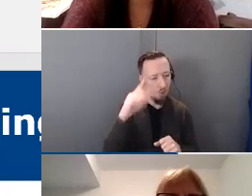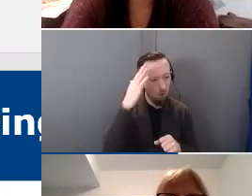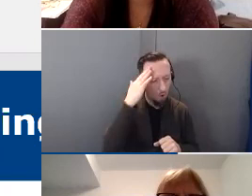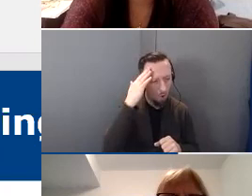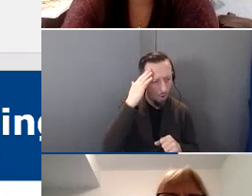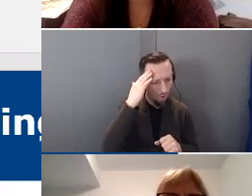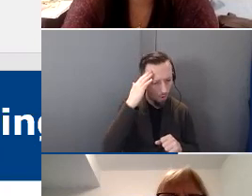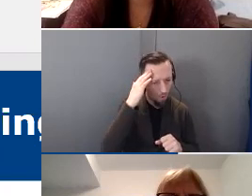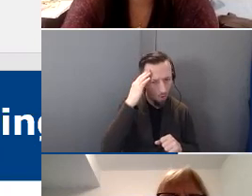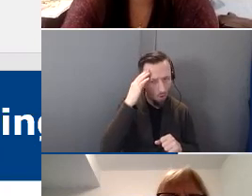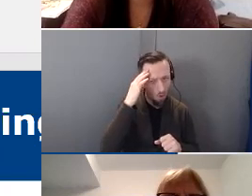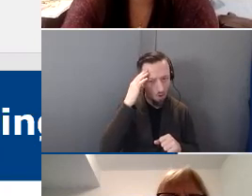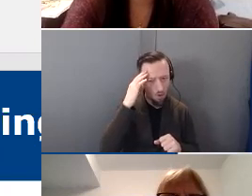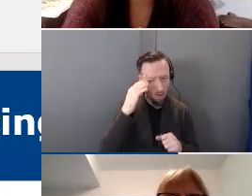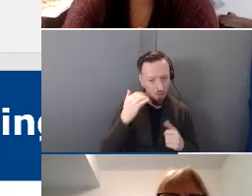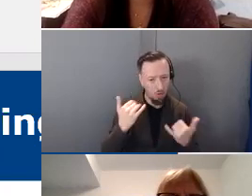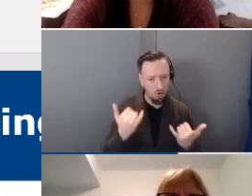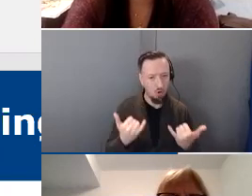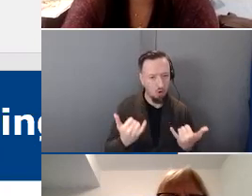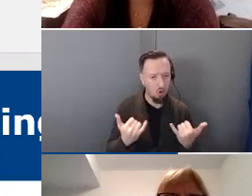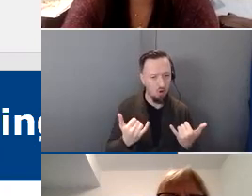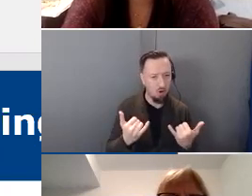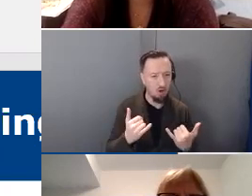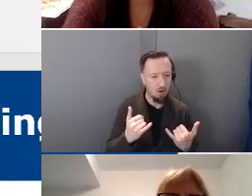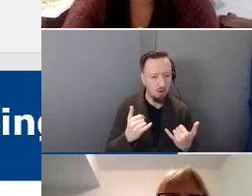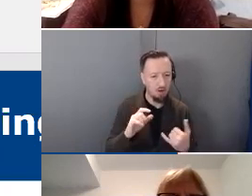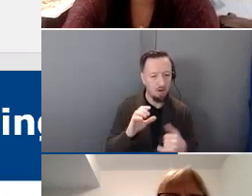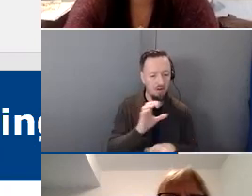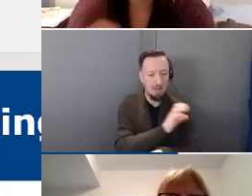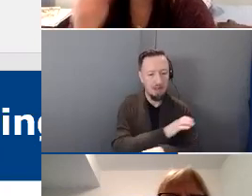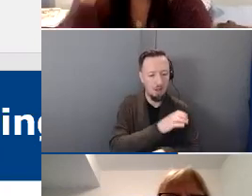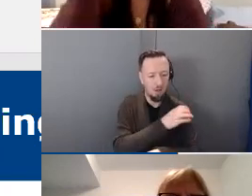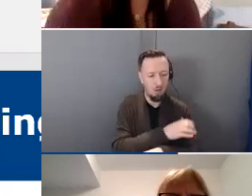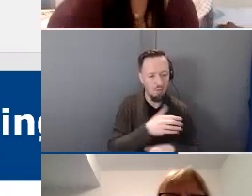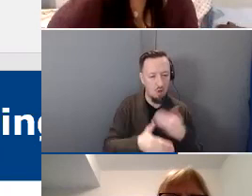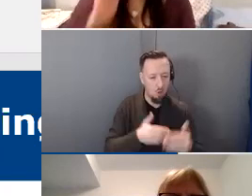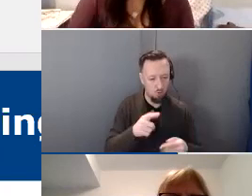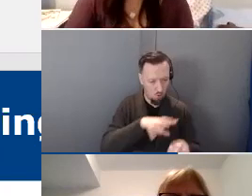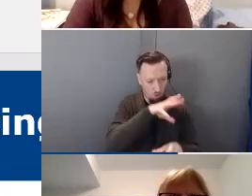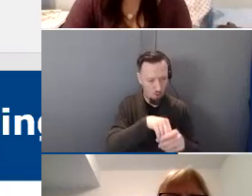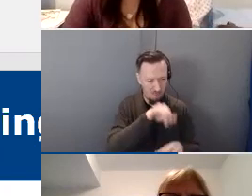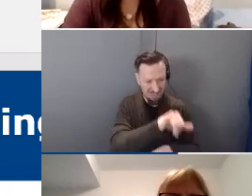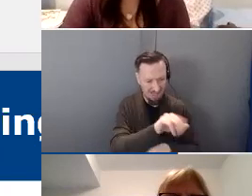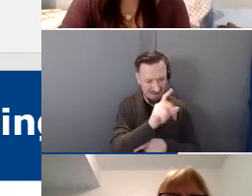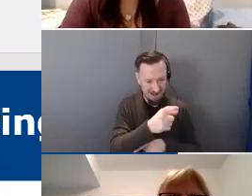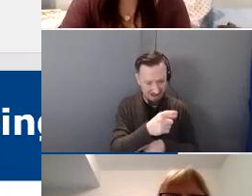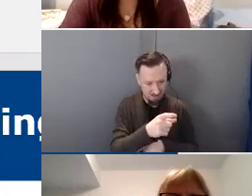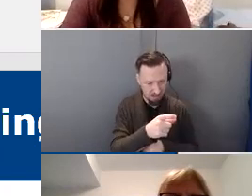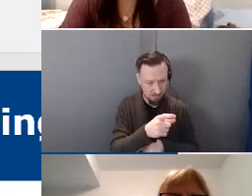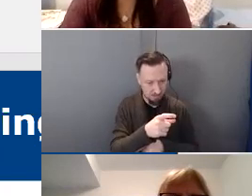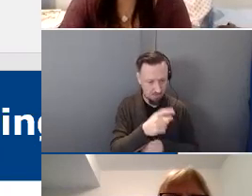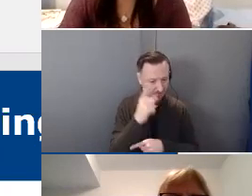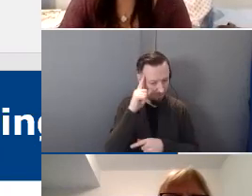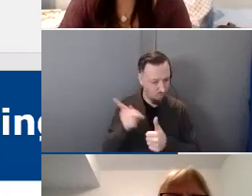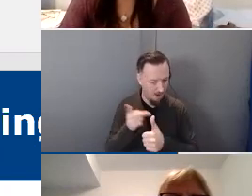it's current clinical protocol to include this diagnostic status, or at least for